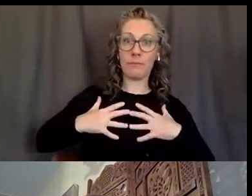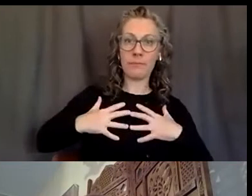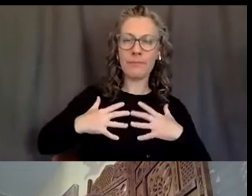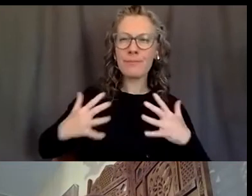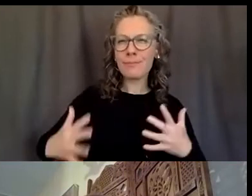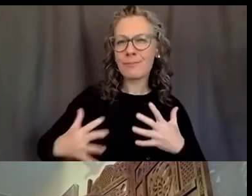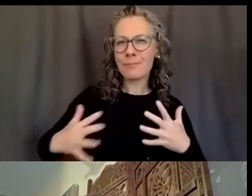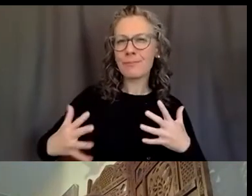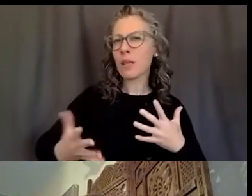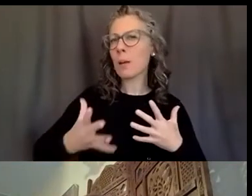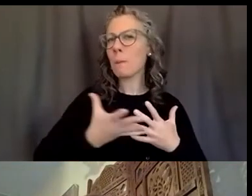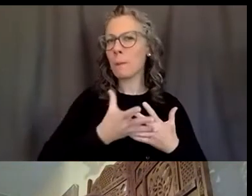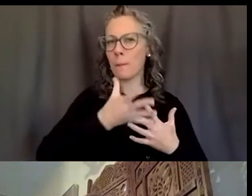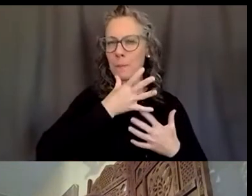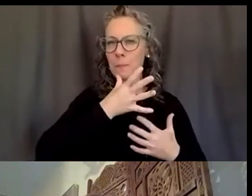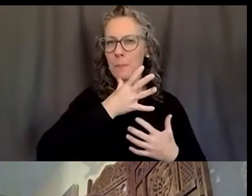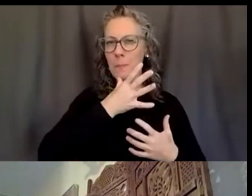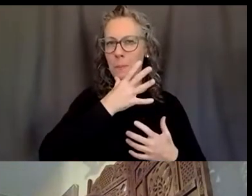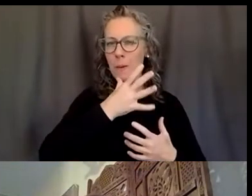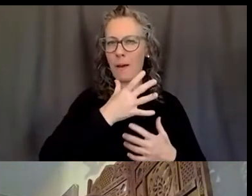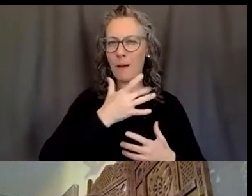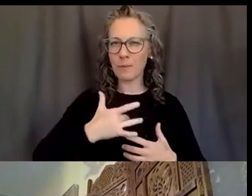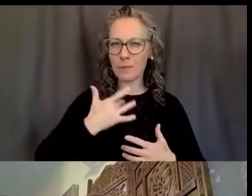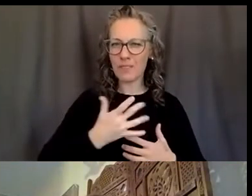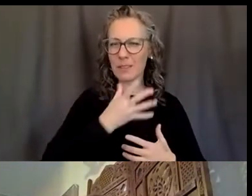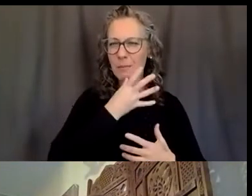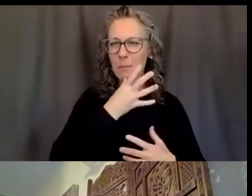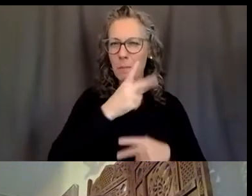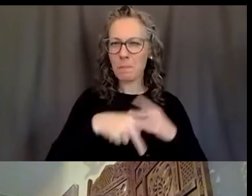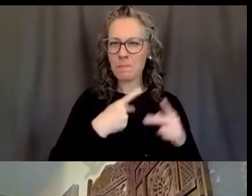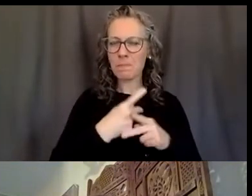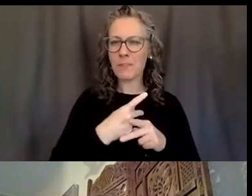of a motherly feeling, like